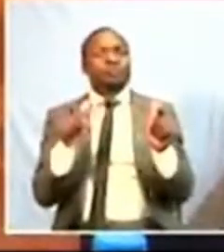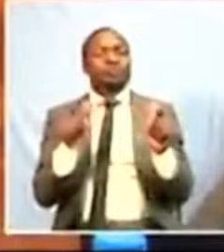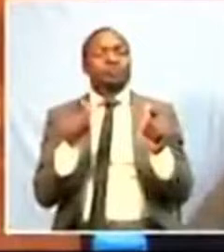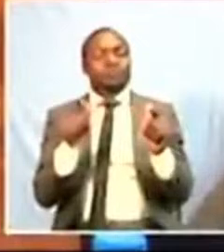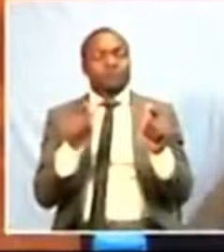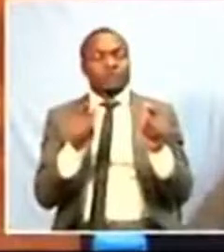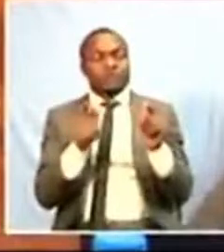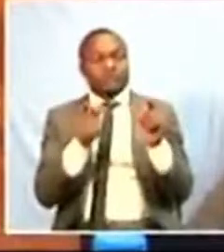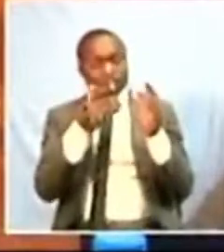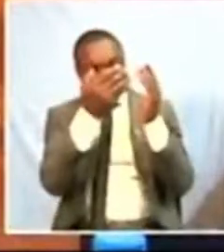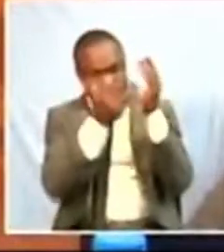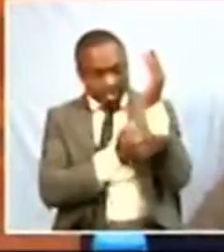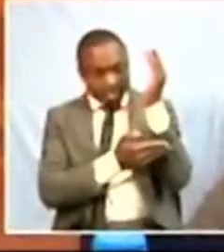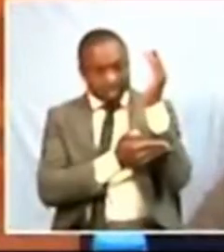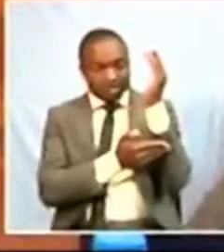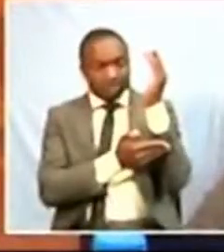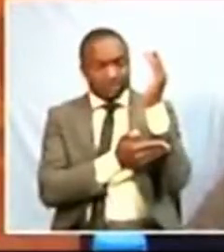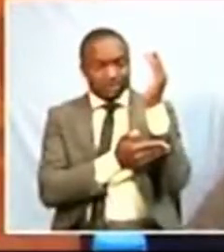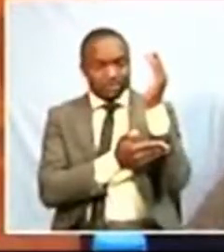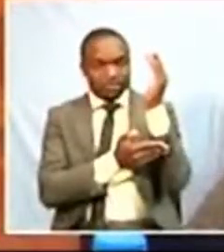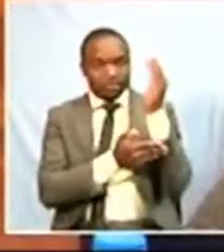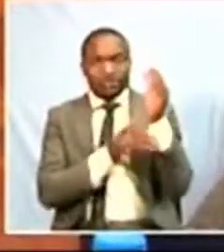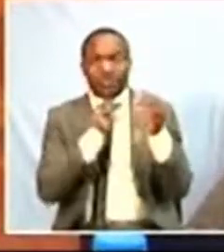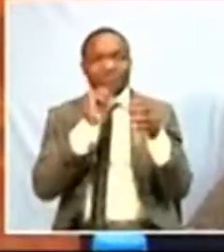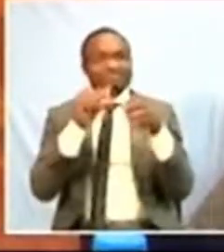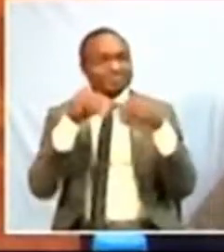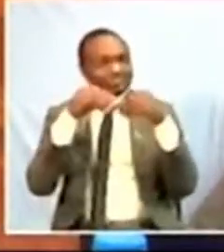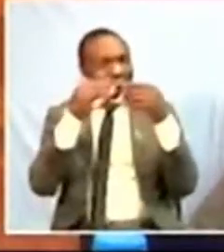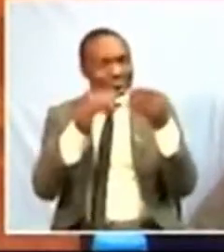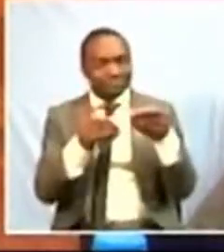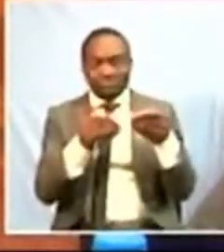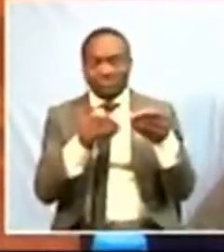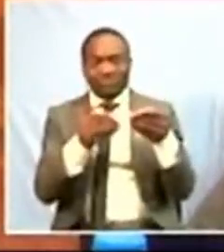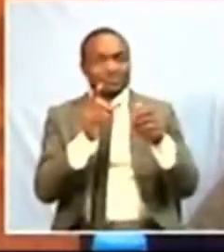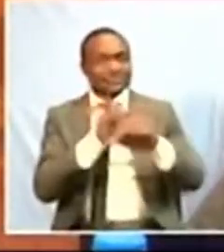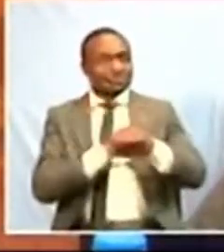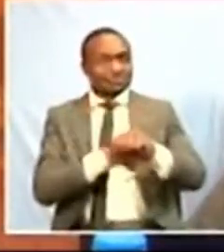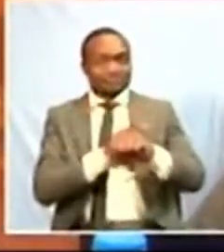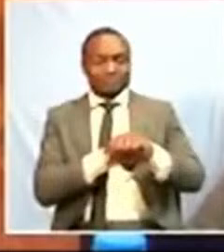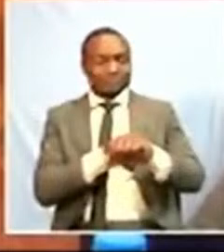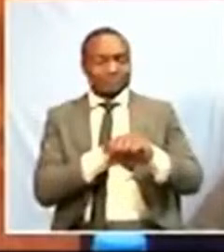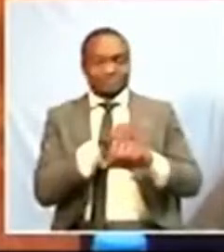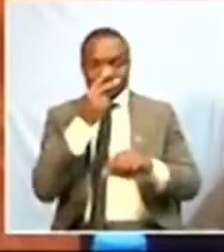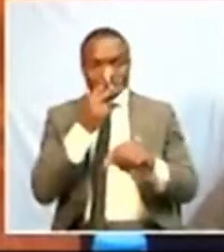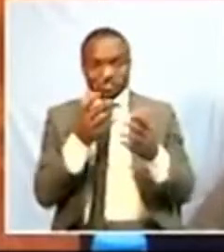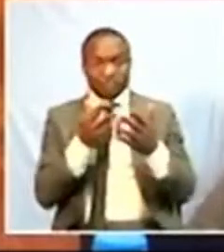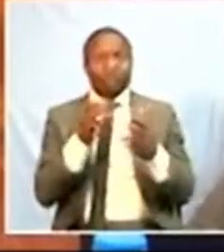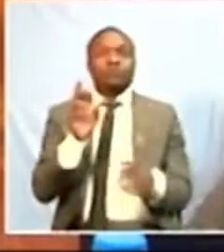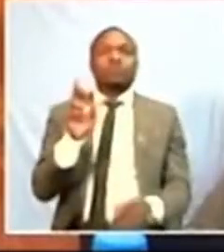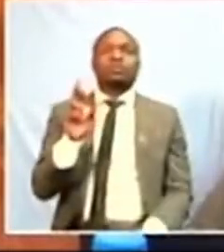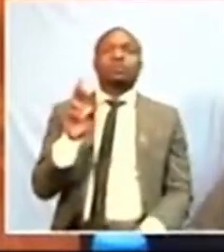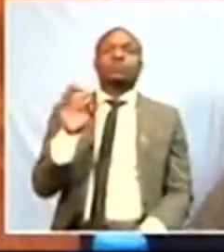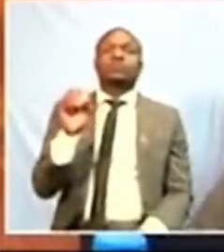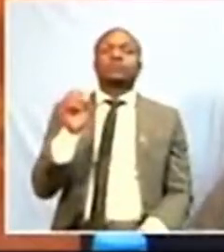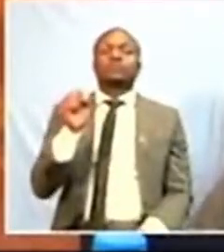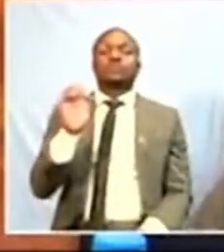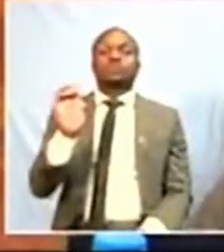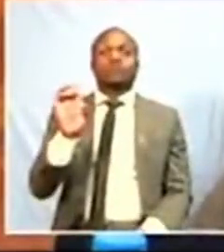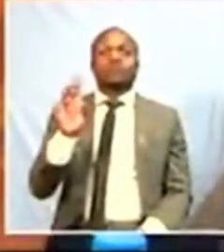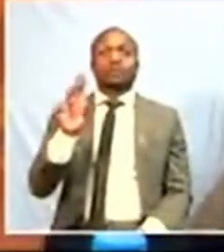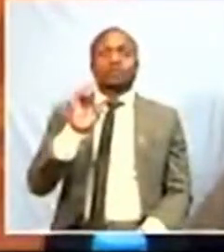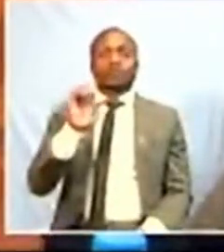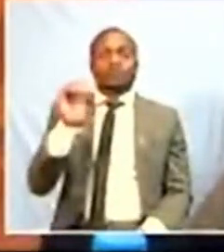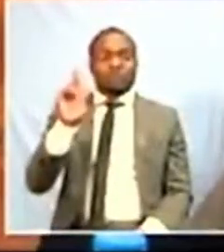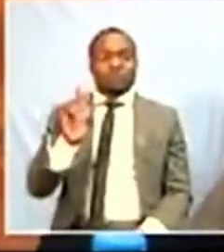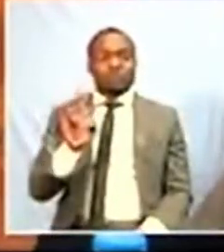see at the time of delivery. Then it's also taking long. Rosewood was difficult to find. Where they go